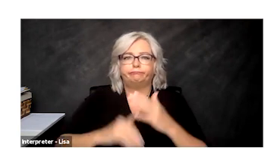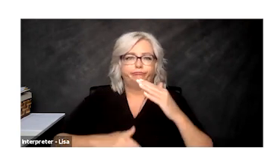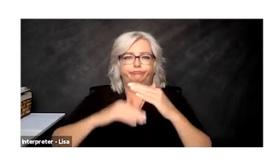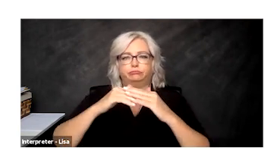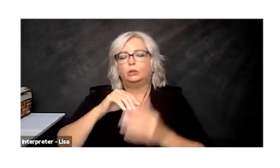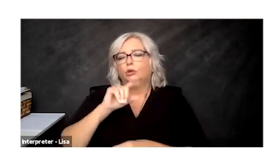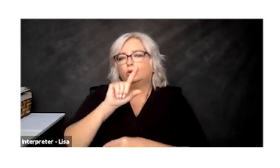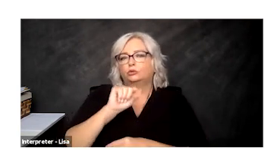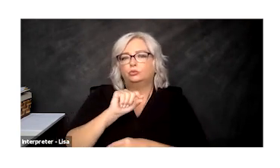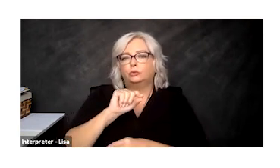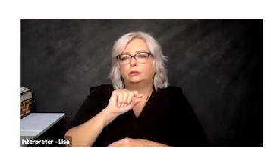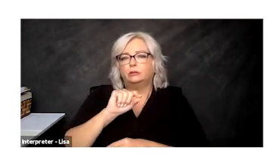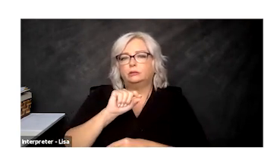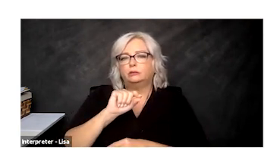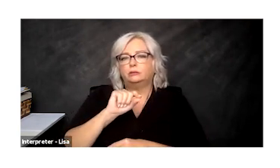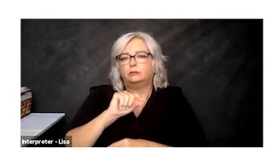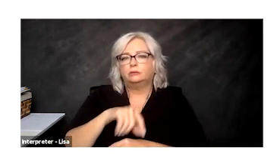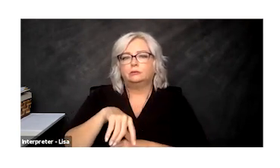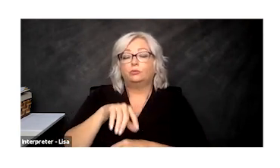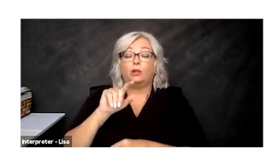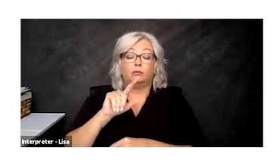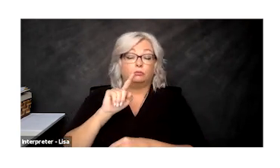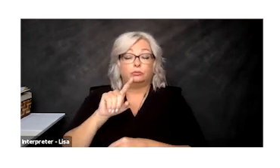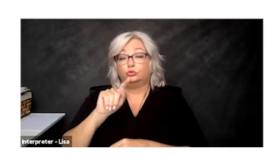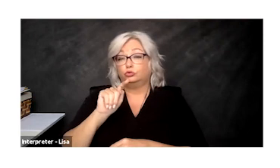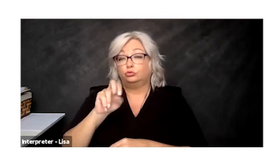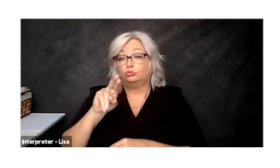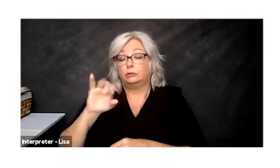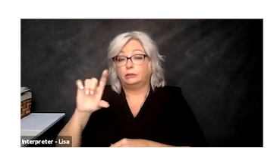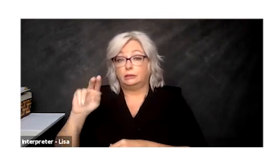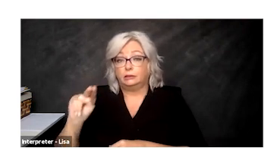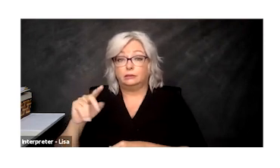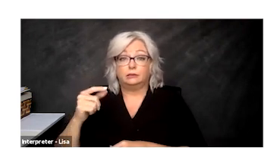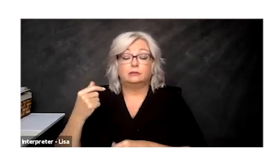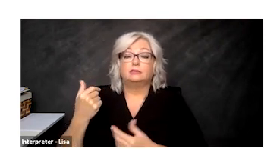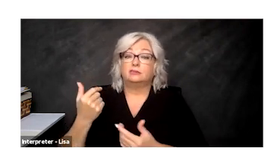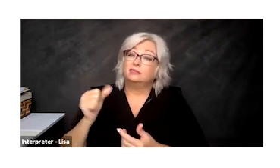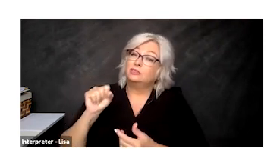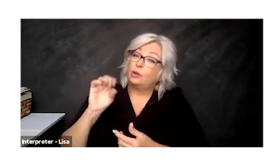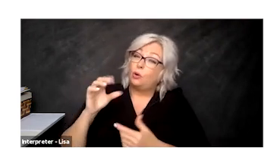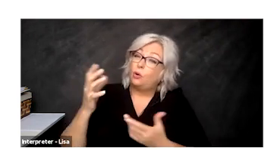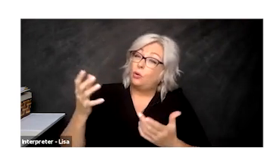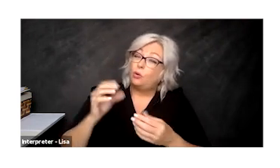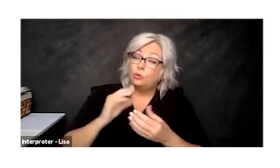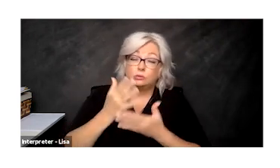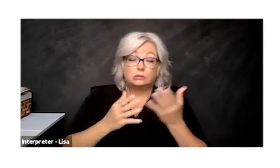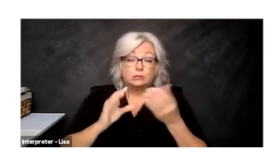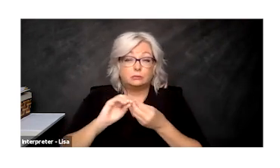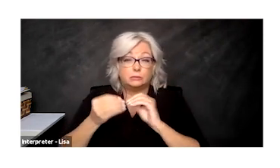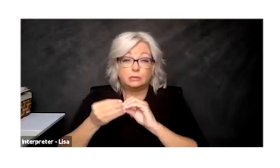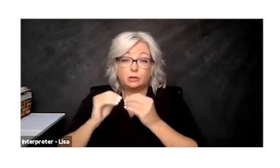we actually only make up 13.8% of the population. So that's just some of the numbers for us